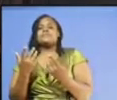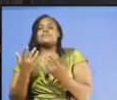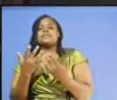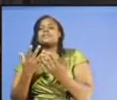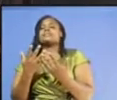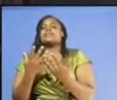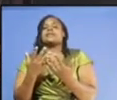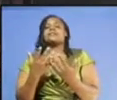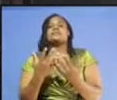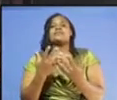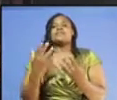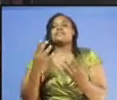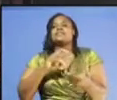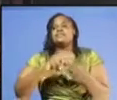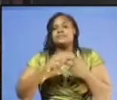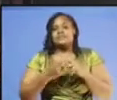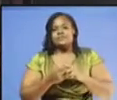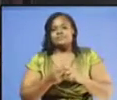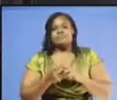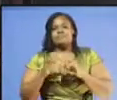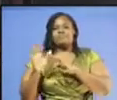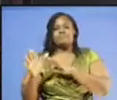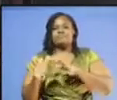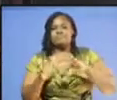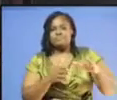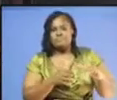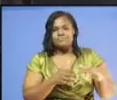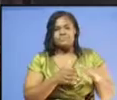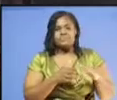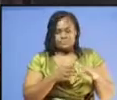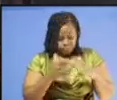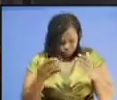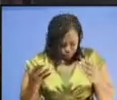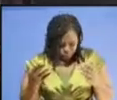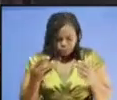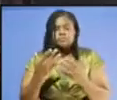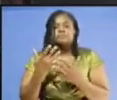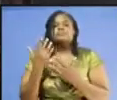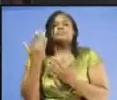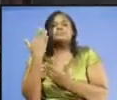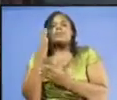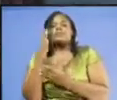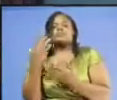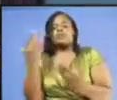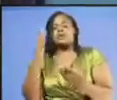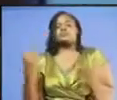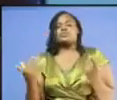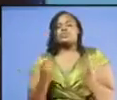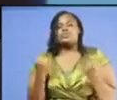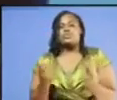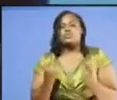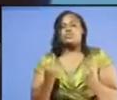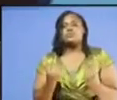forsake me, I don't know what to do.